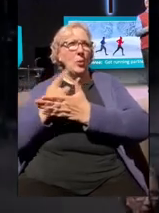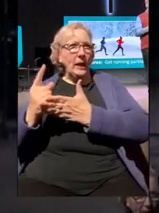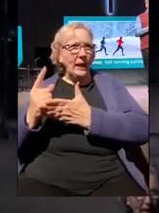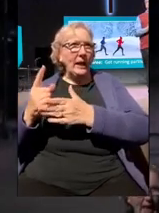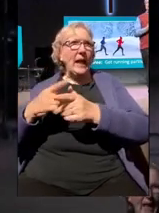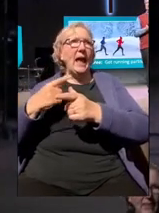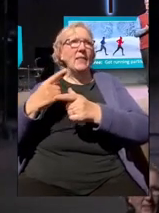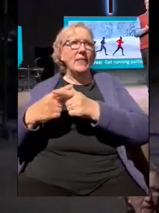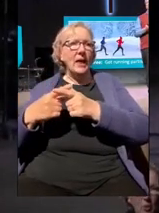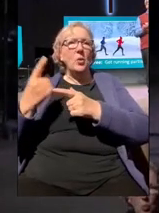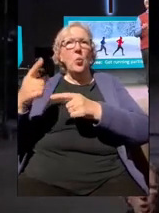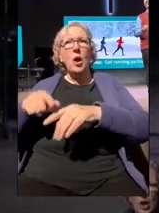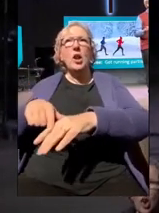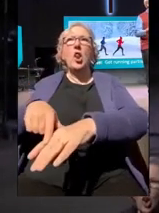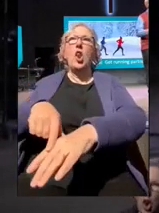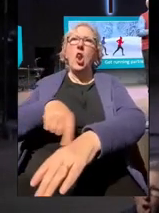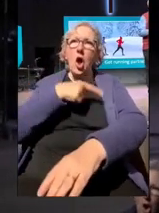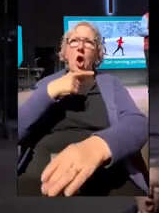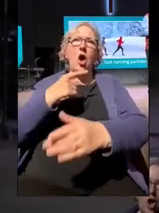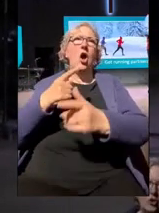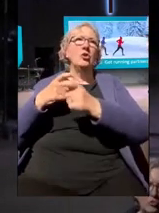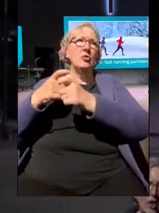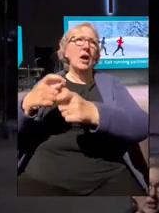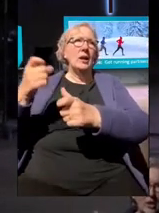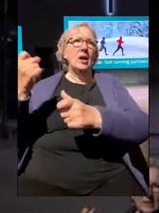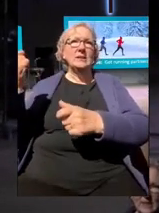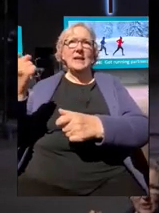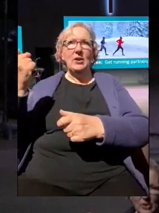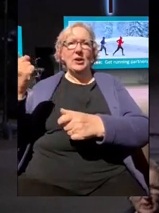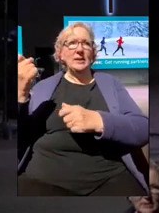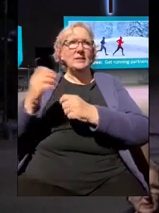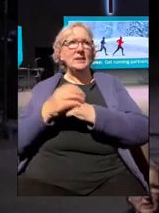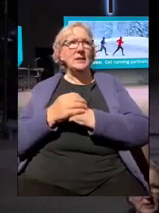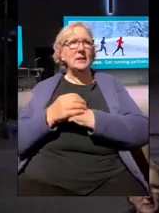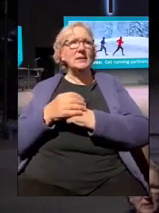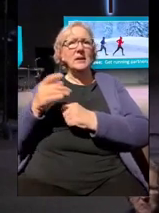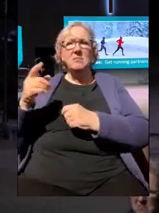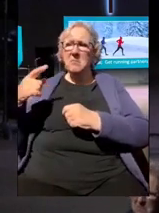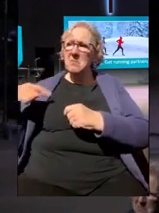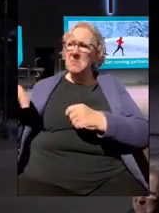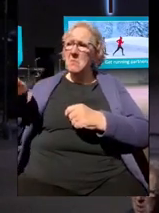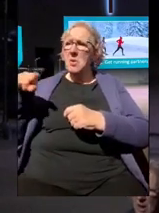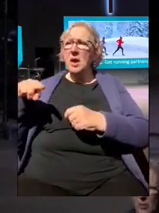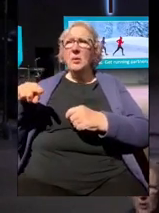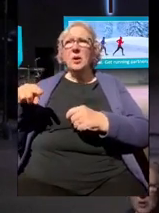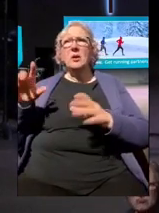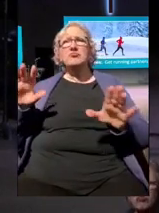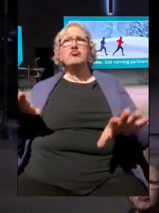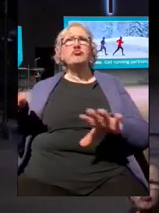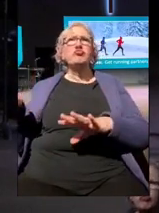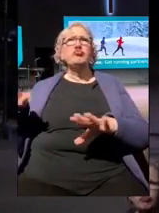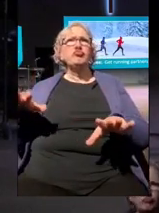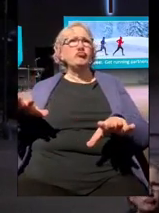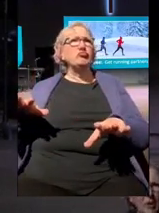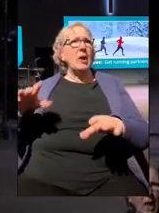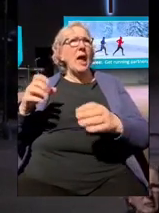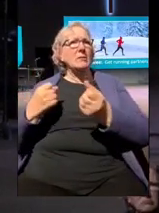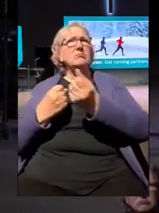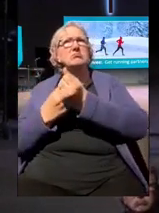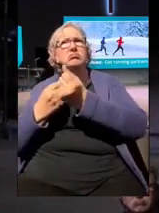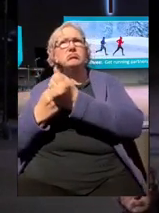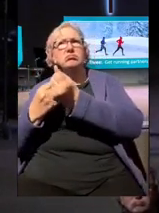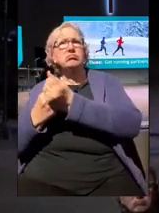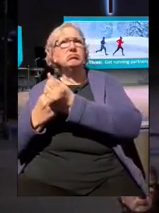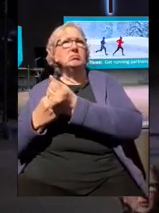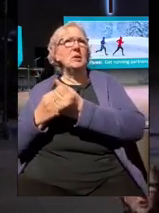a long run on Saturdays. And we were a pretty, you know, casual and affirming group of runners. We weren't the